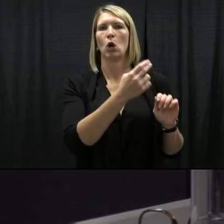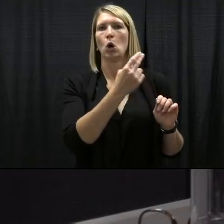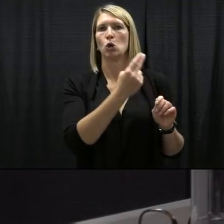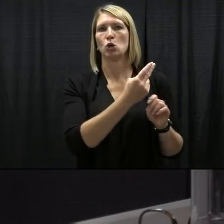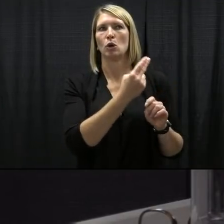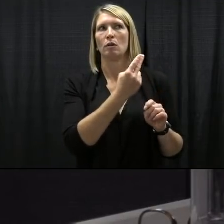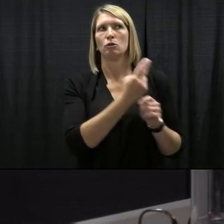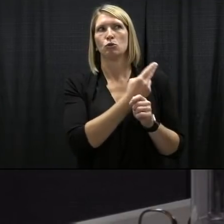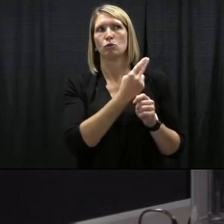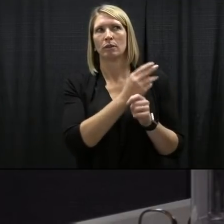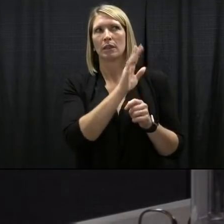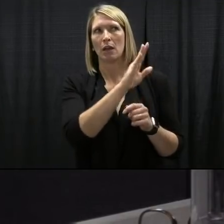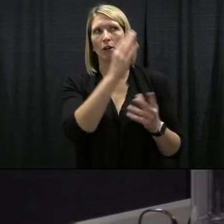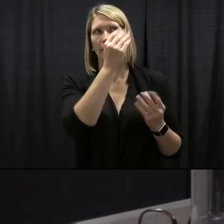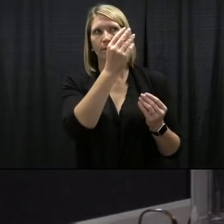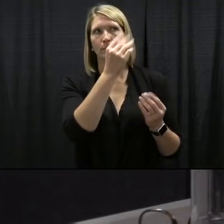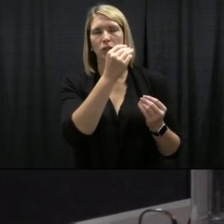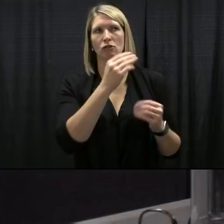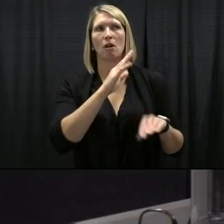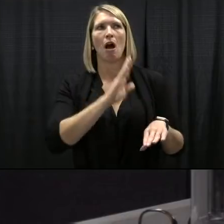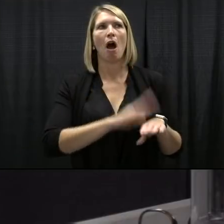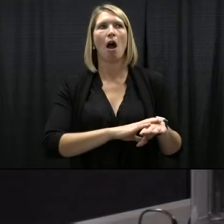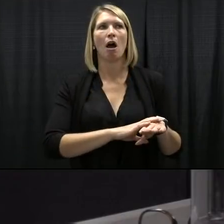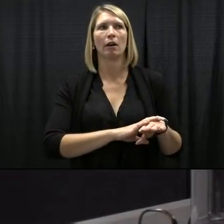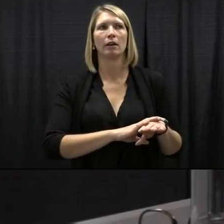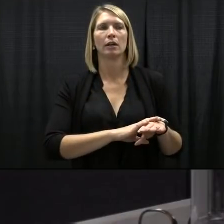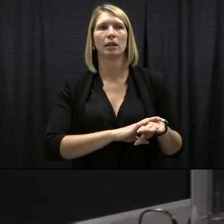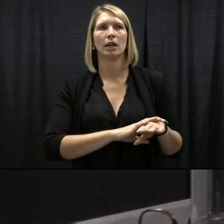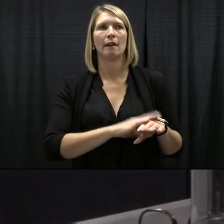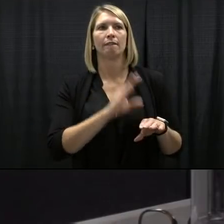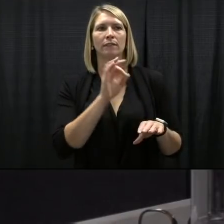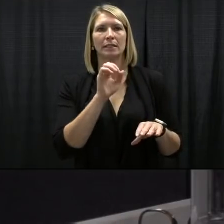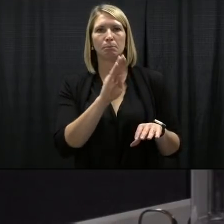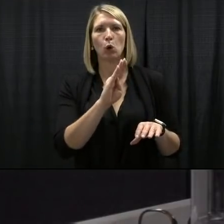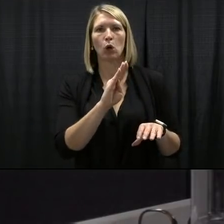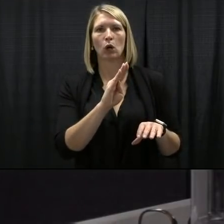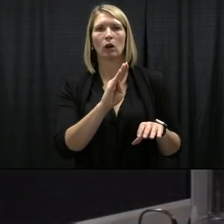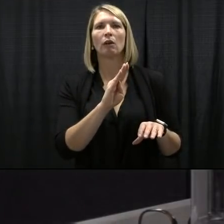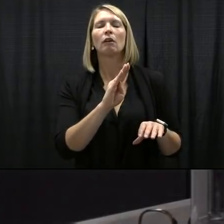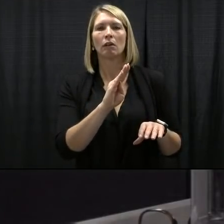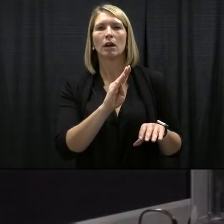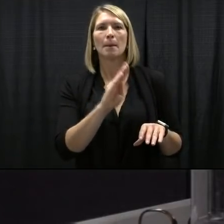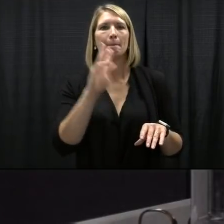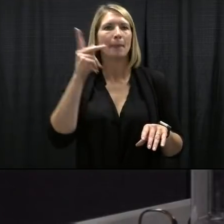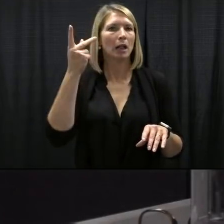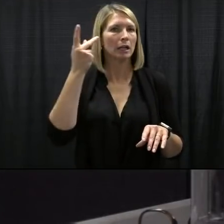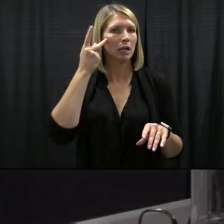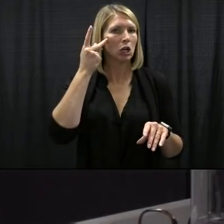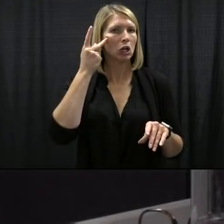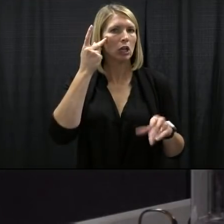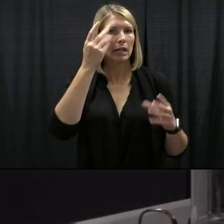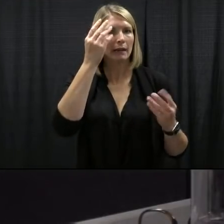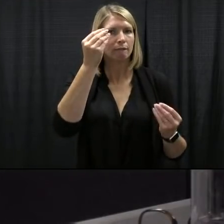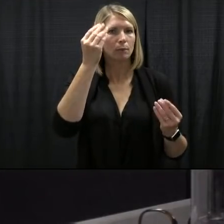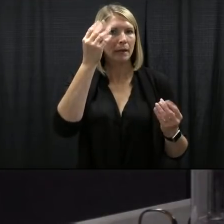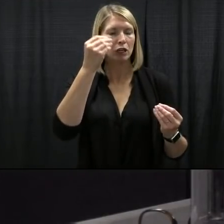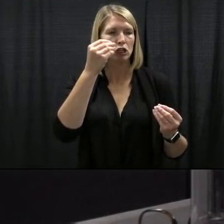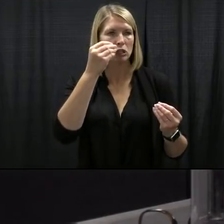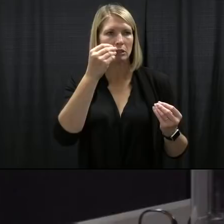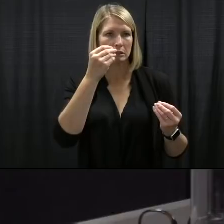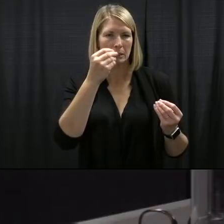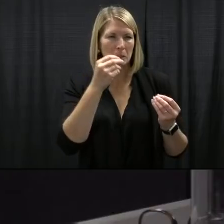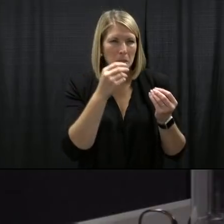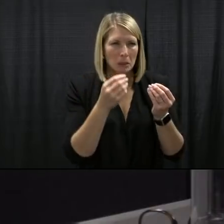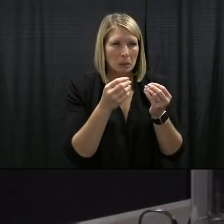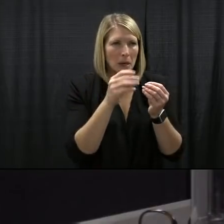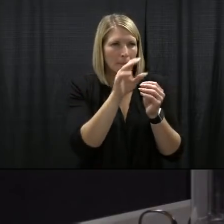on social media, for example, about politicians, in the way the Quebec Health team creates the